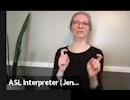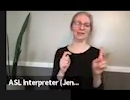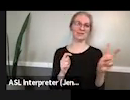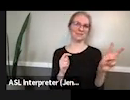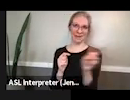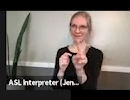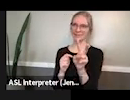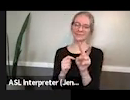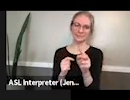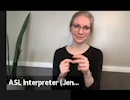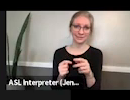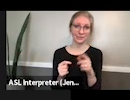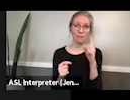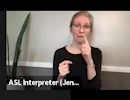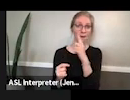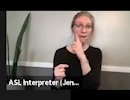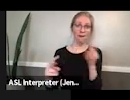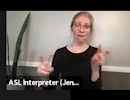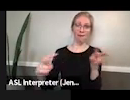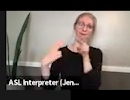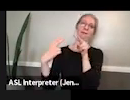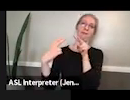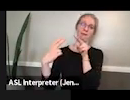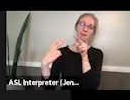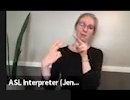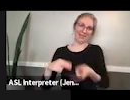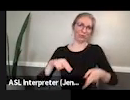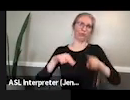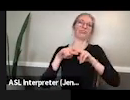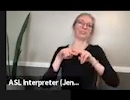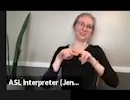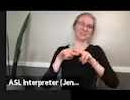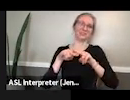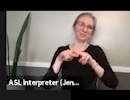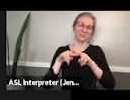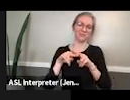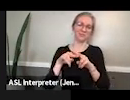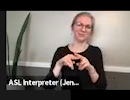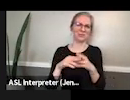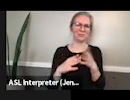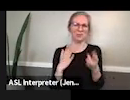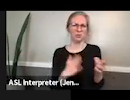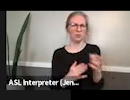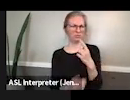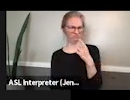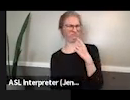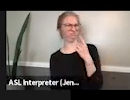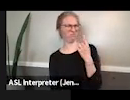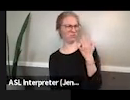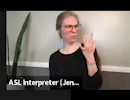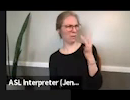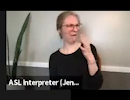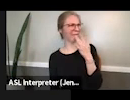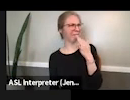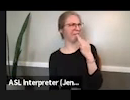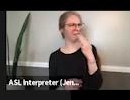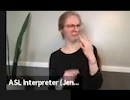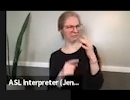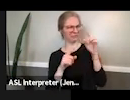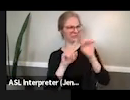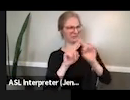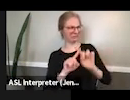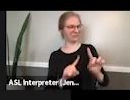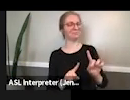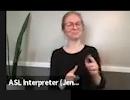And eye contact is beginning to increase. You might say to me, what's with these colors? I'm just trying to separate them out because